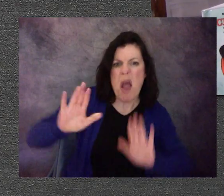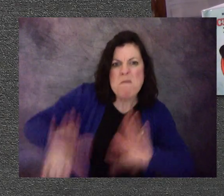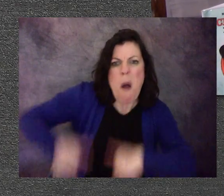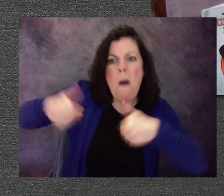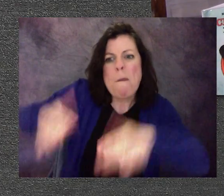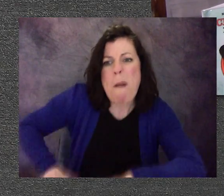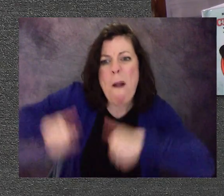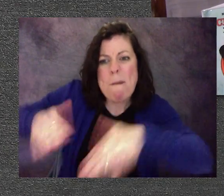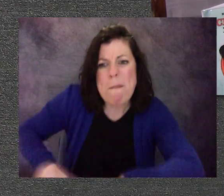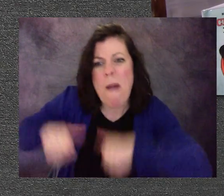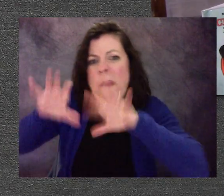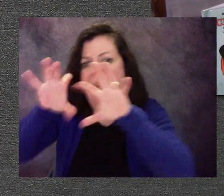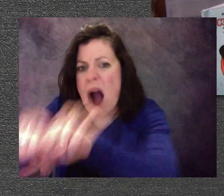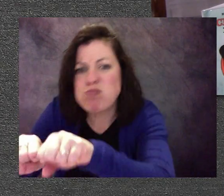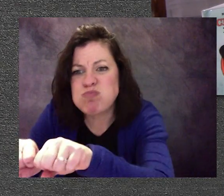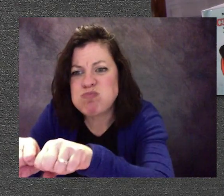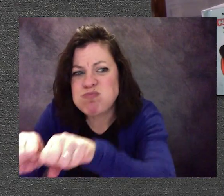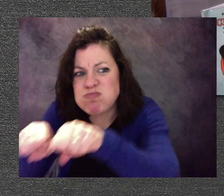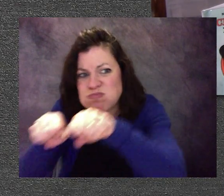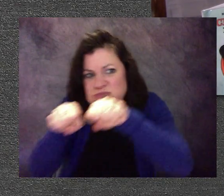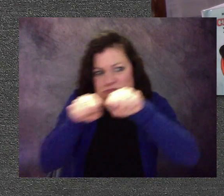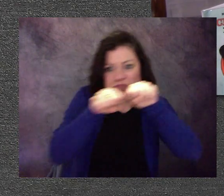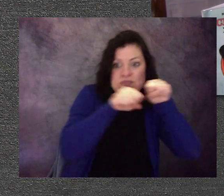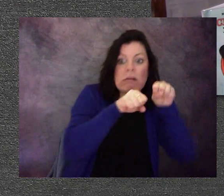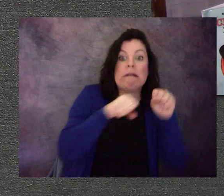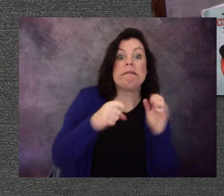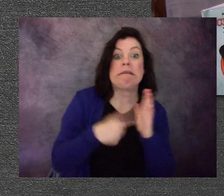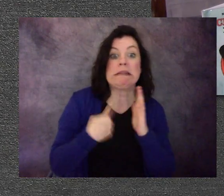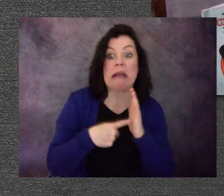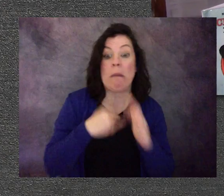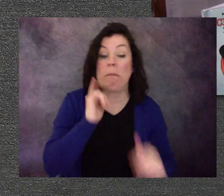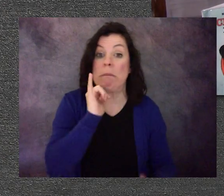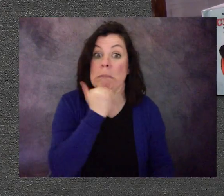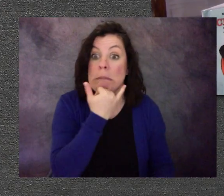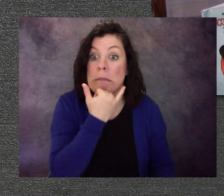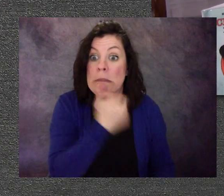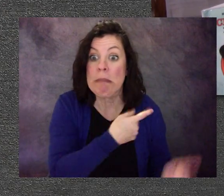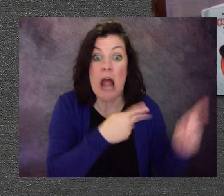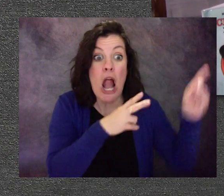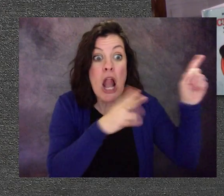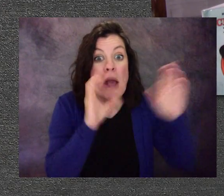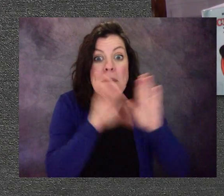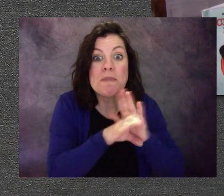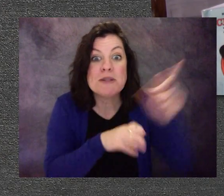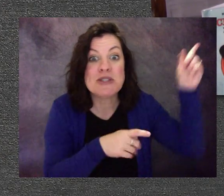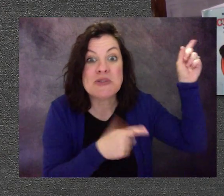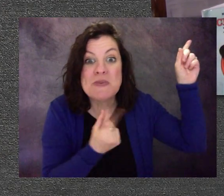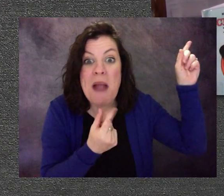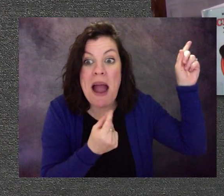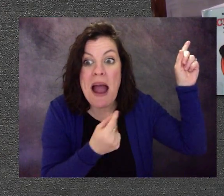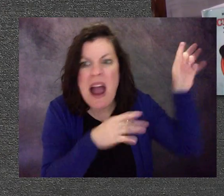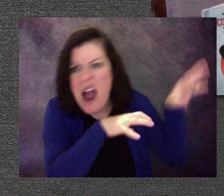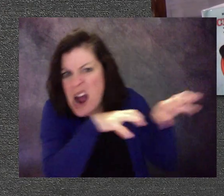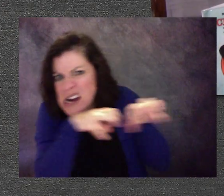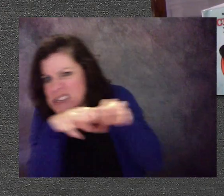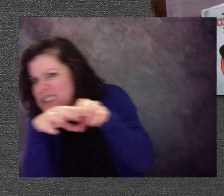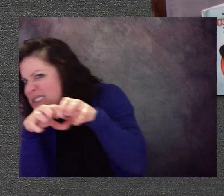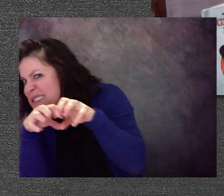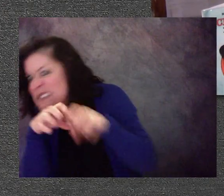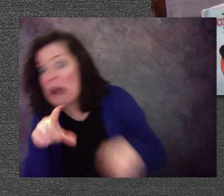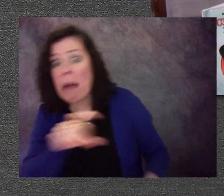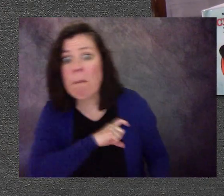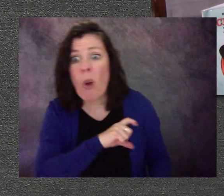Oh, he makes mistakes sometimes too. Uh-oh, look at that. He's dragging that police officer with